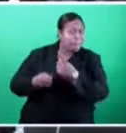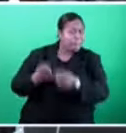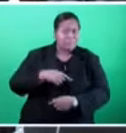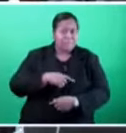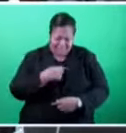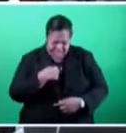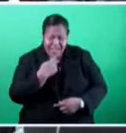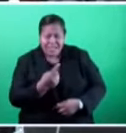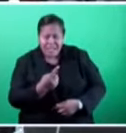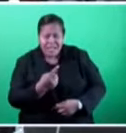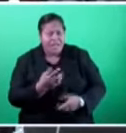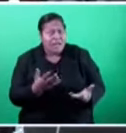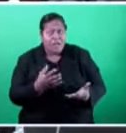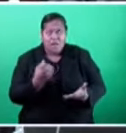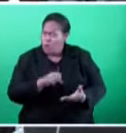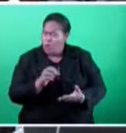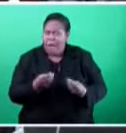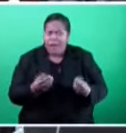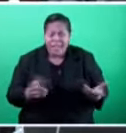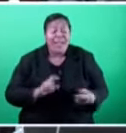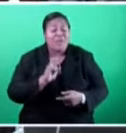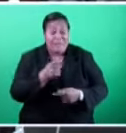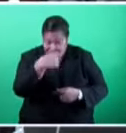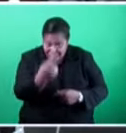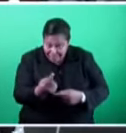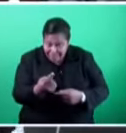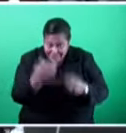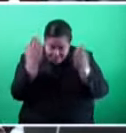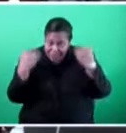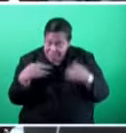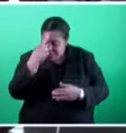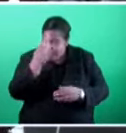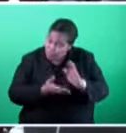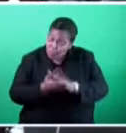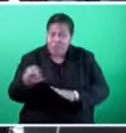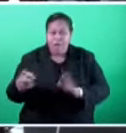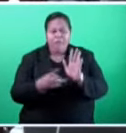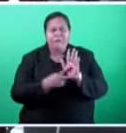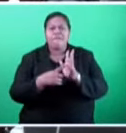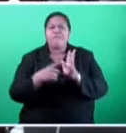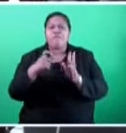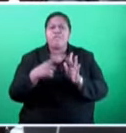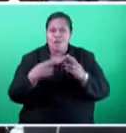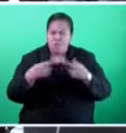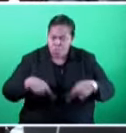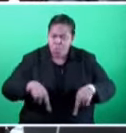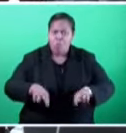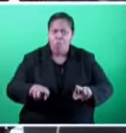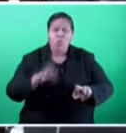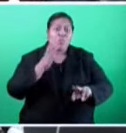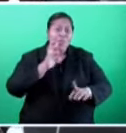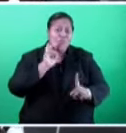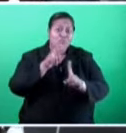money and therefore we can't do dredging. Now, if you go down there, Mr. Speaker said, you go down Budi Road, as soon as you get to the police